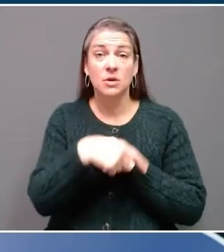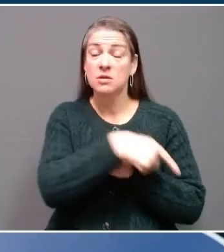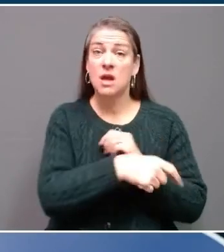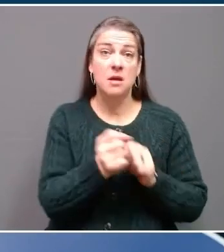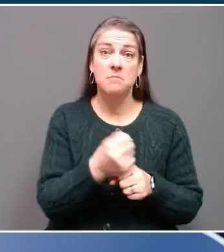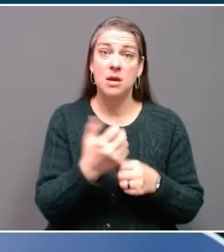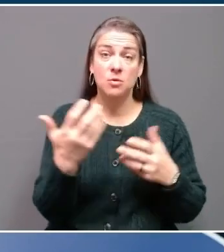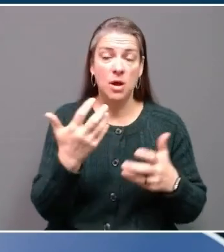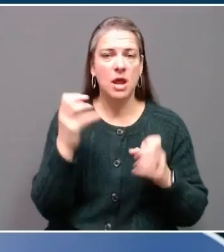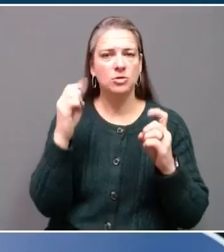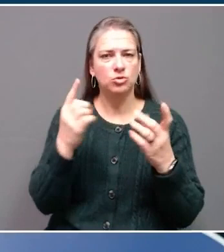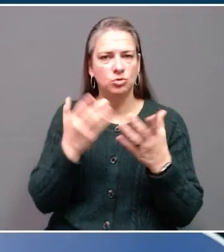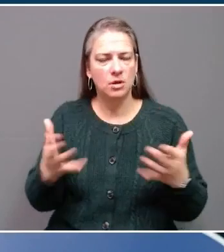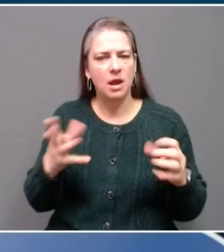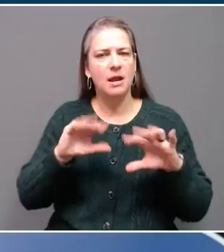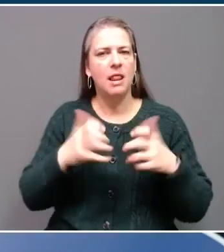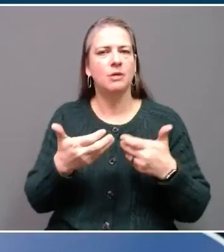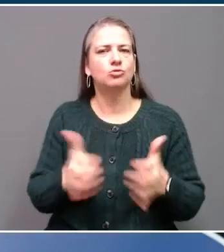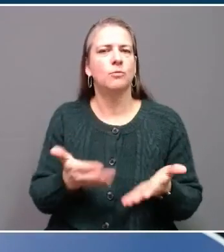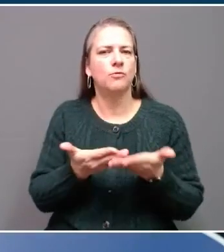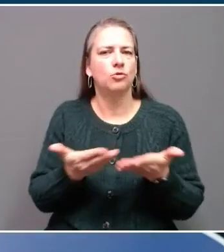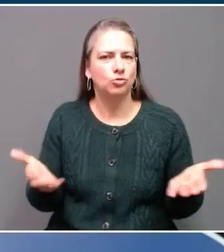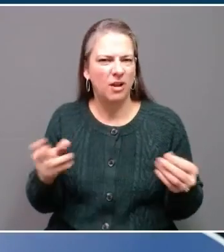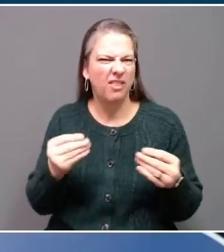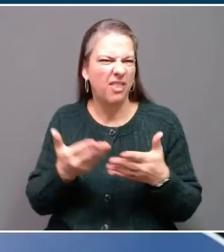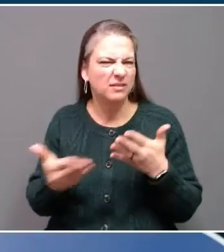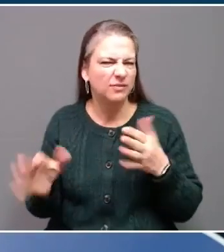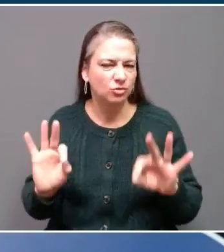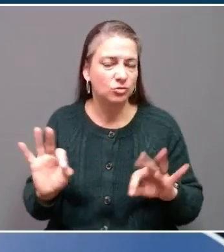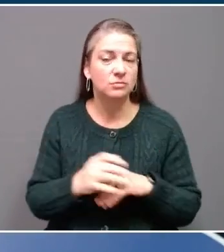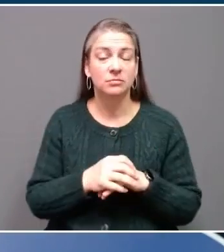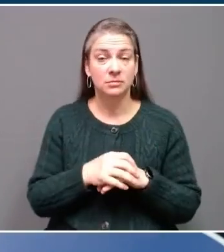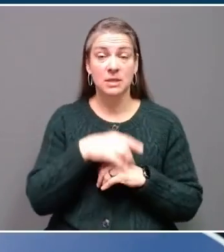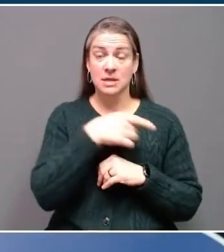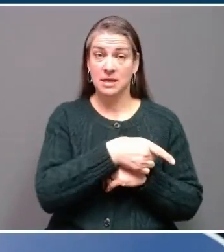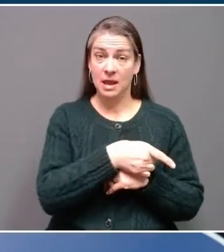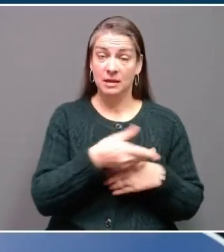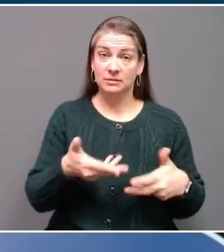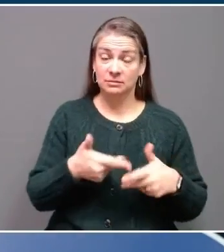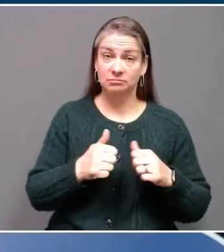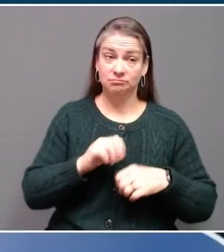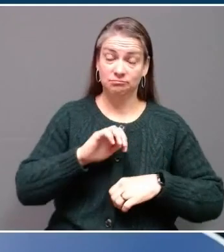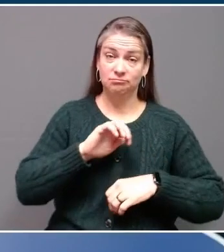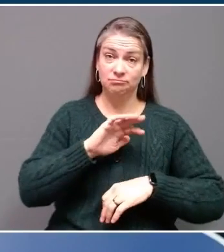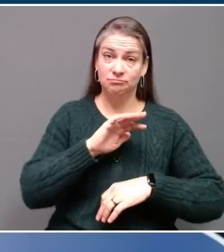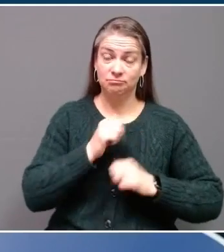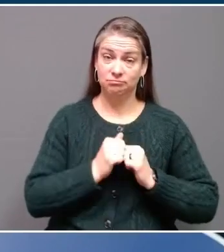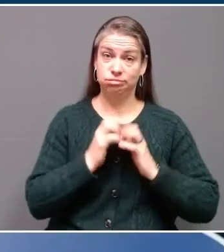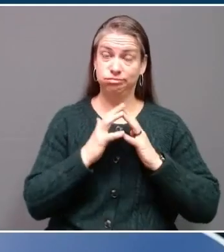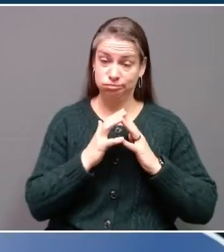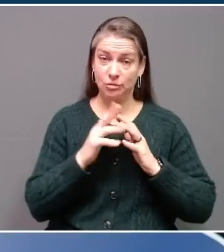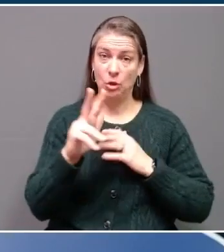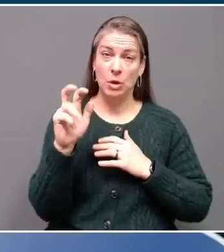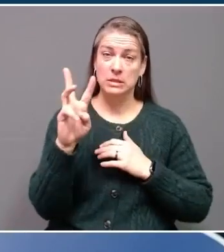classroom furniture and supplies. The company is expanding its presence in the Commonwealth by constructing a 360,000 square